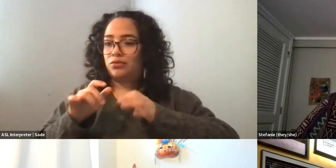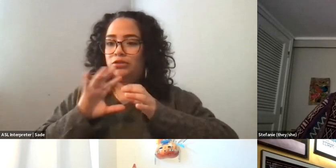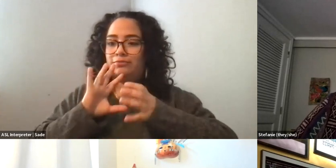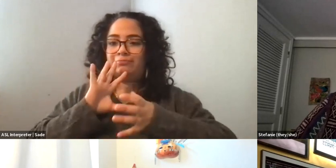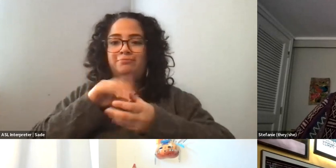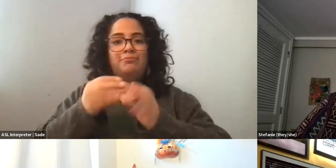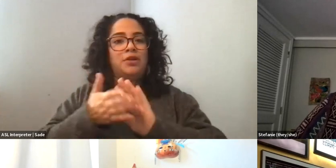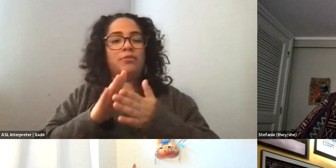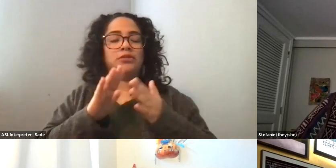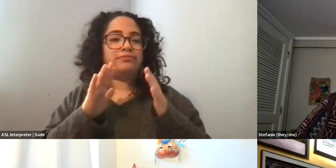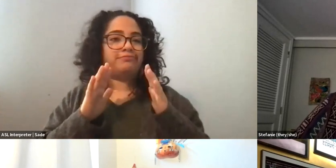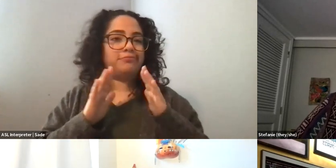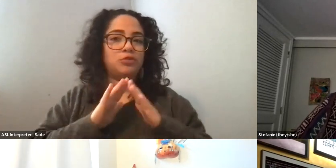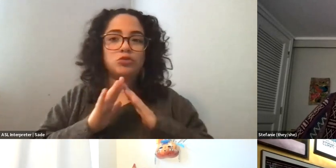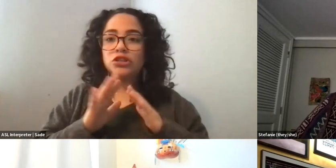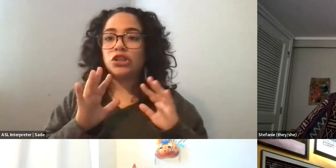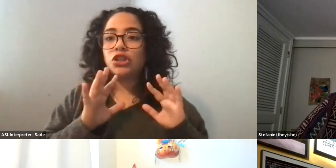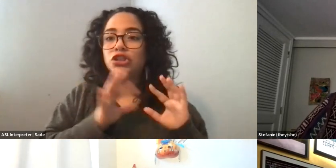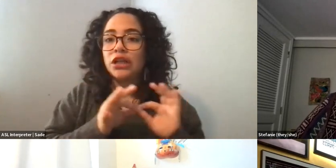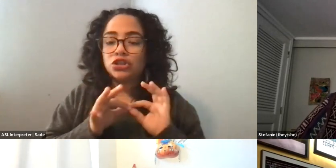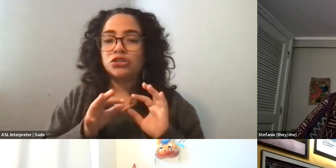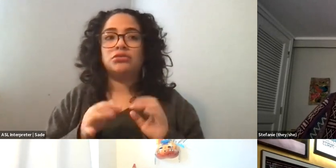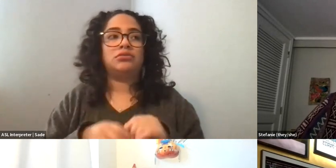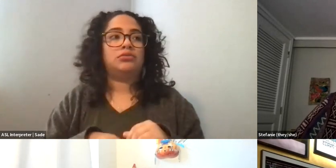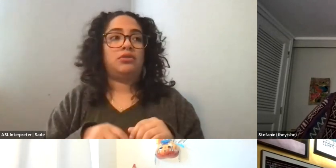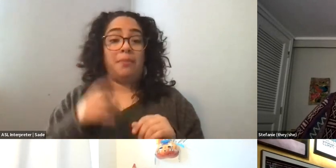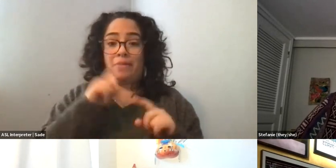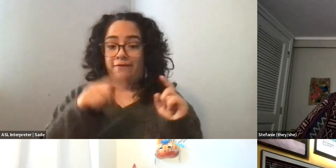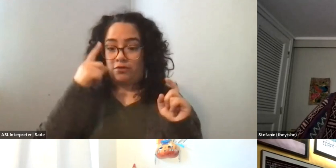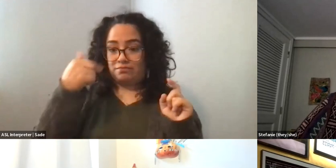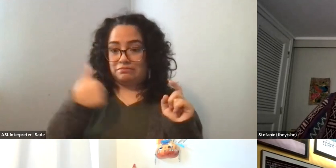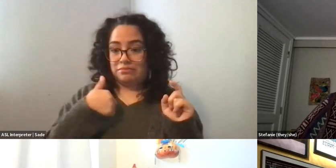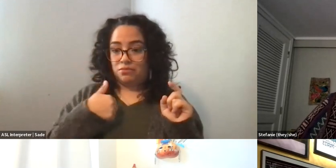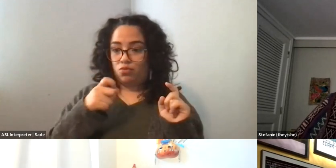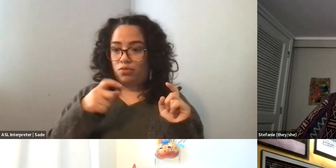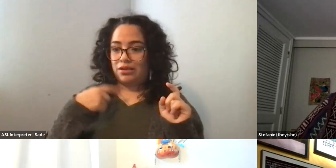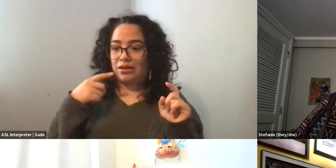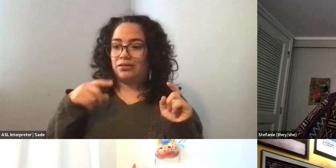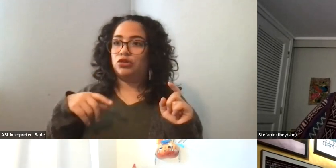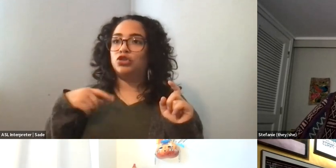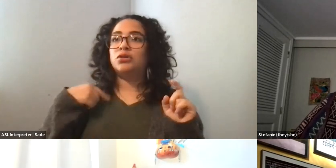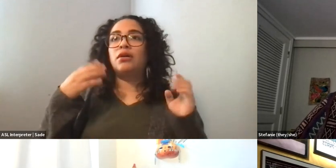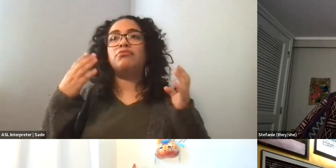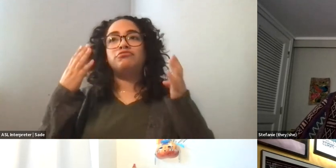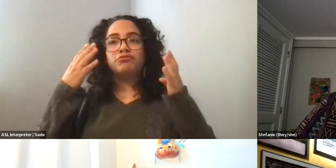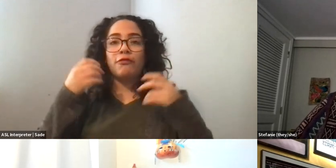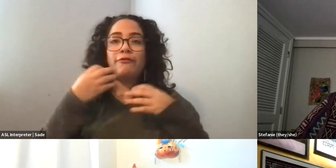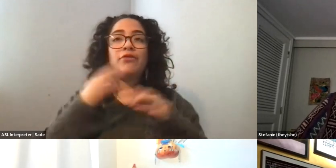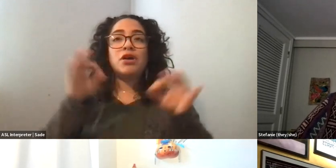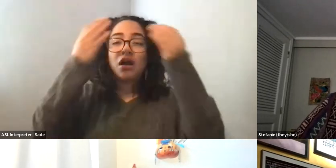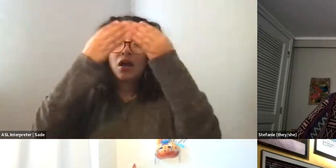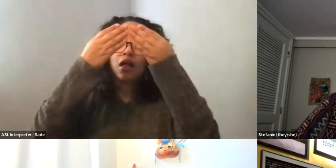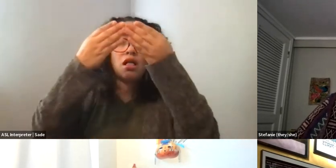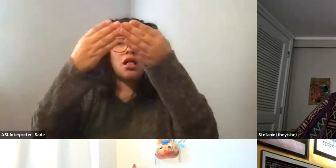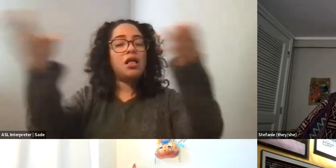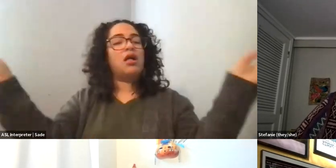But for me, when I think about what liberating our minds from carceral mental